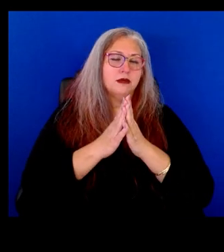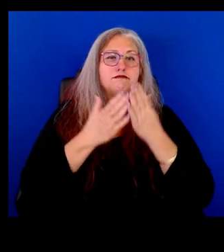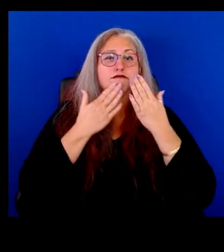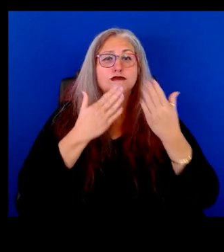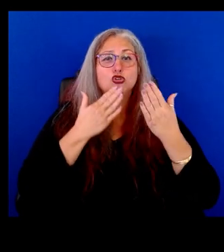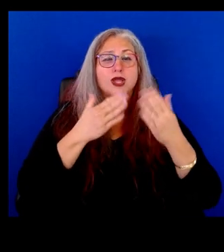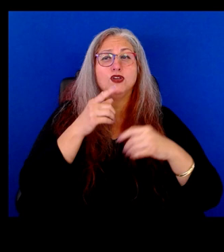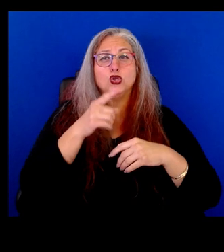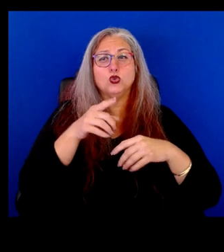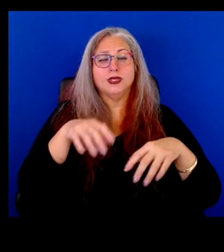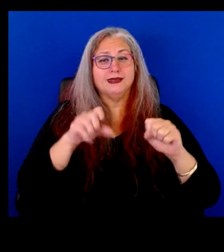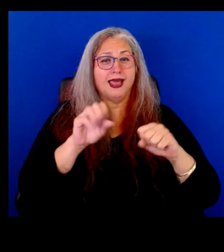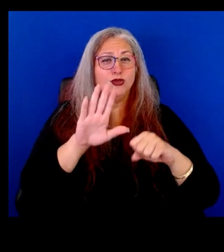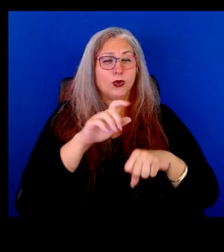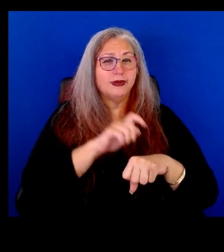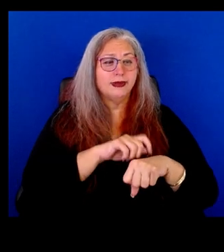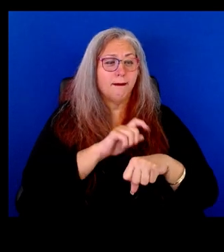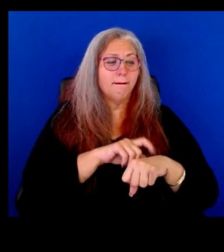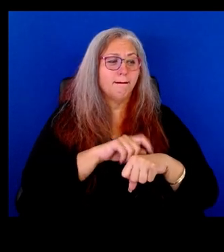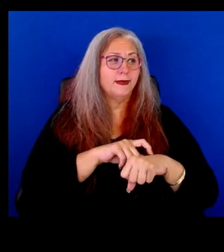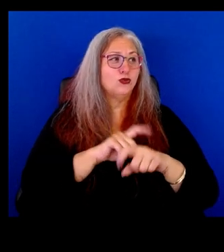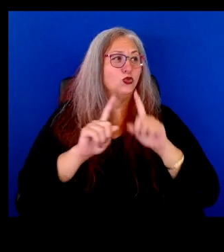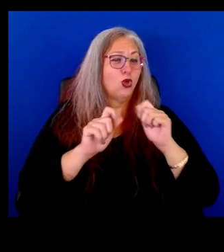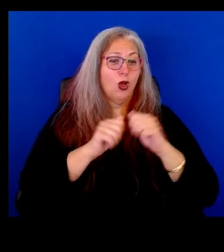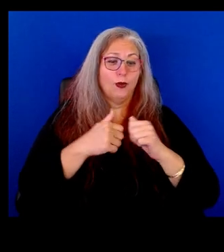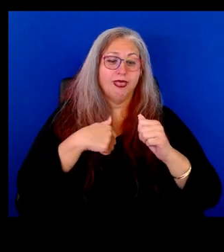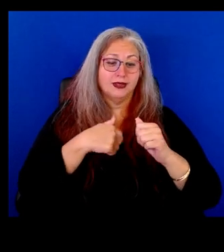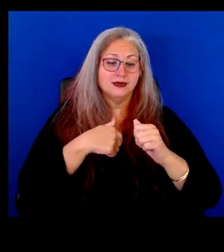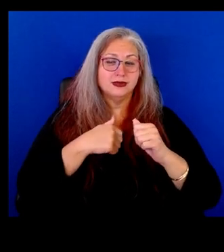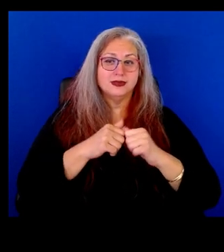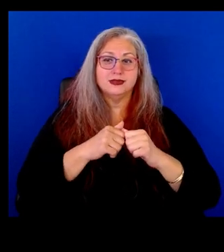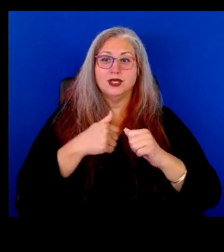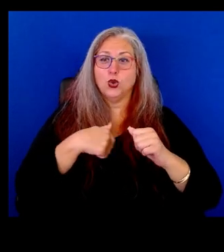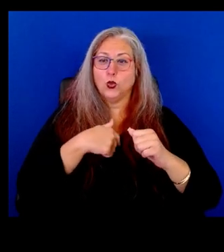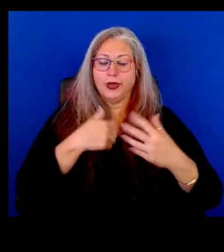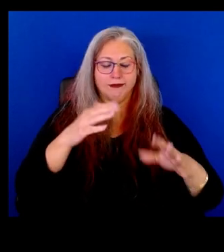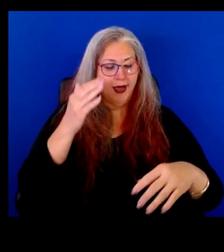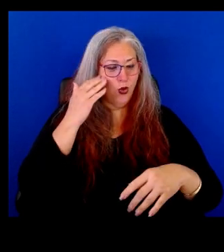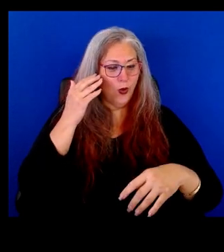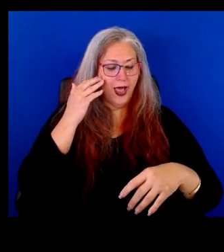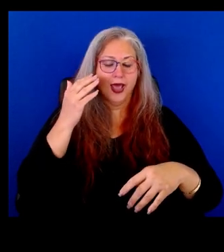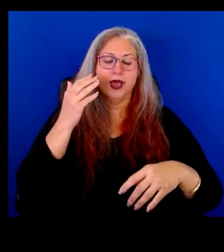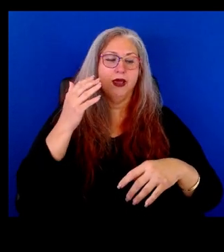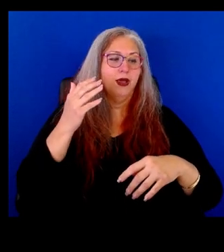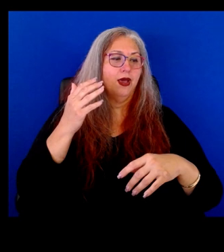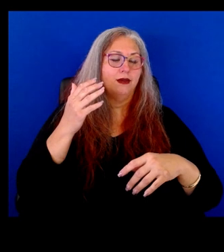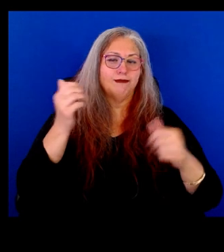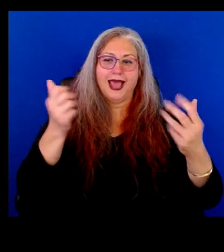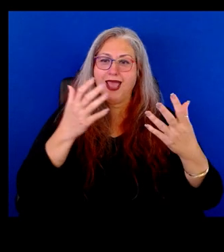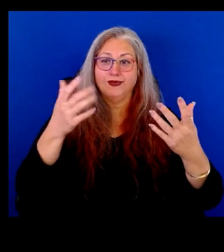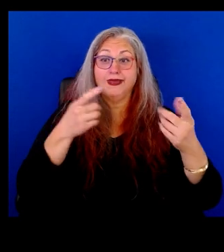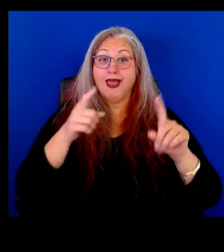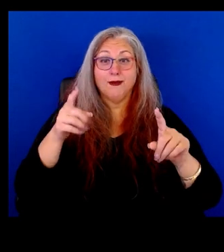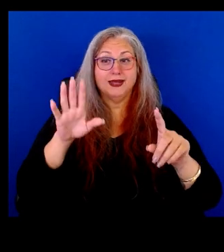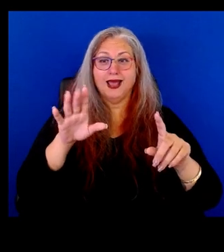so grateful that you have taken your time to talk with us. We are aware of everything